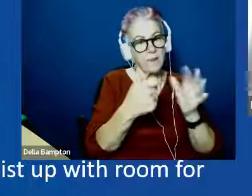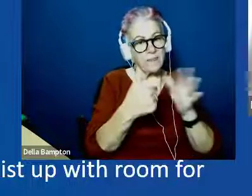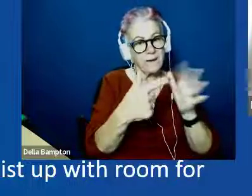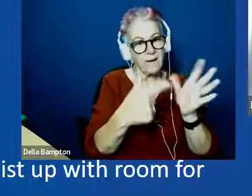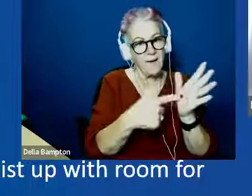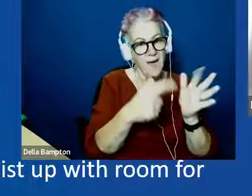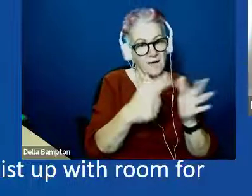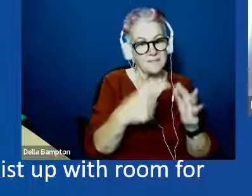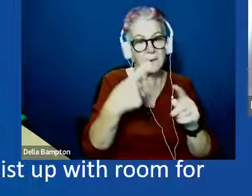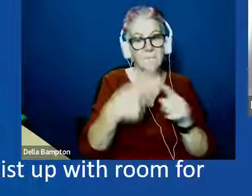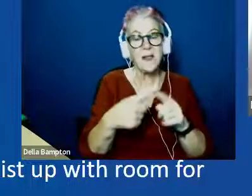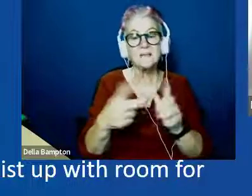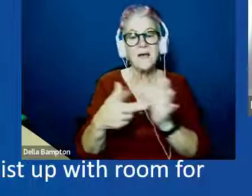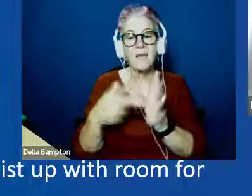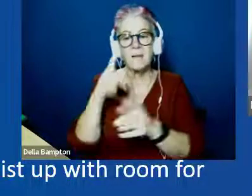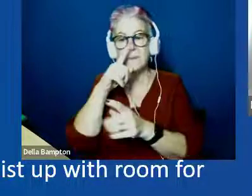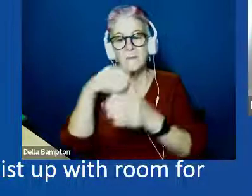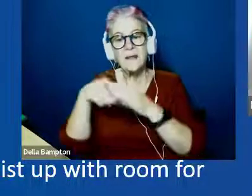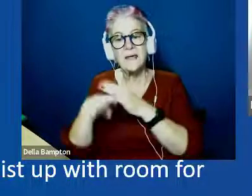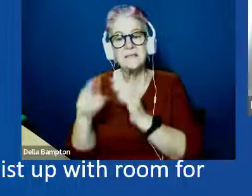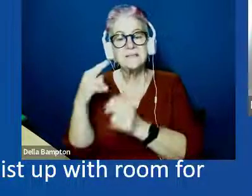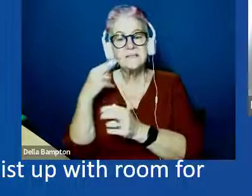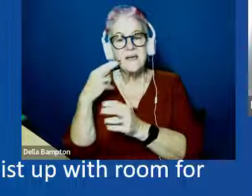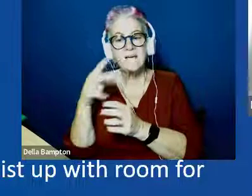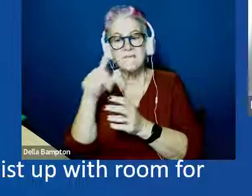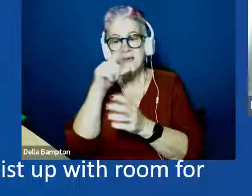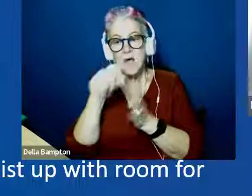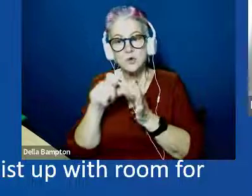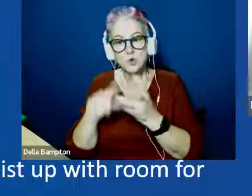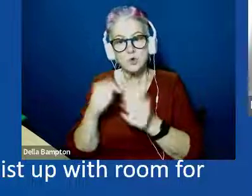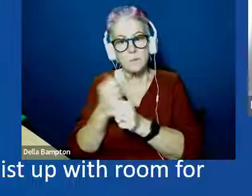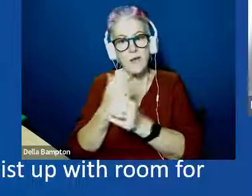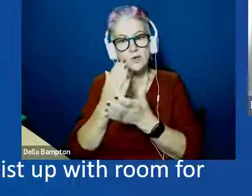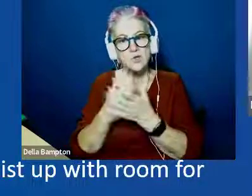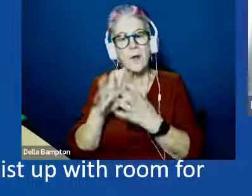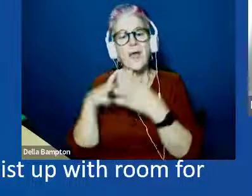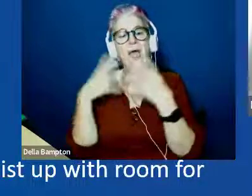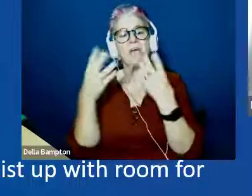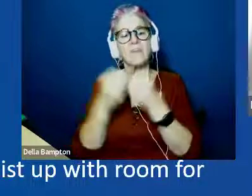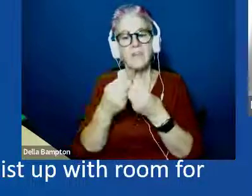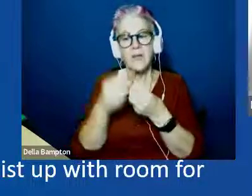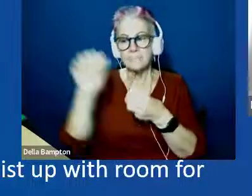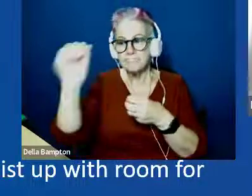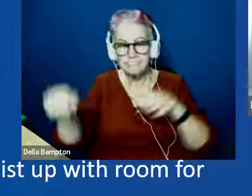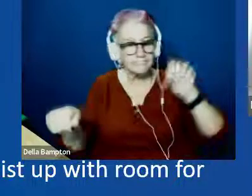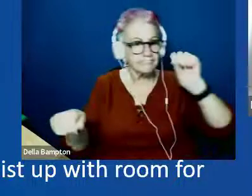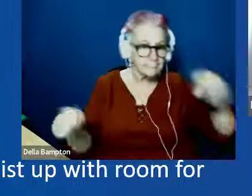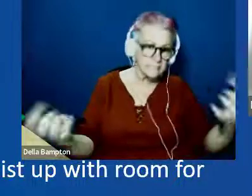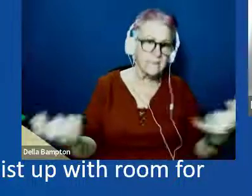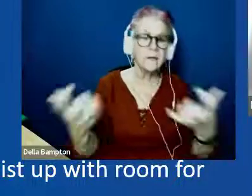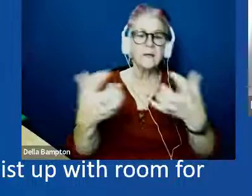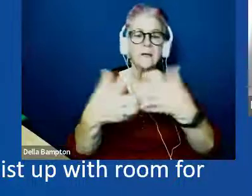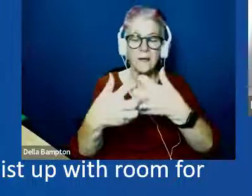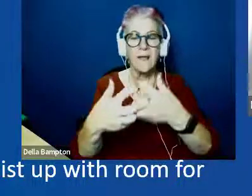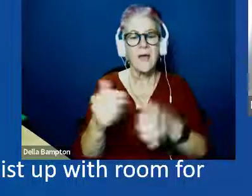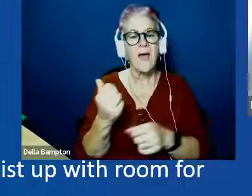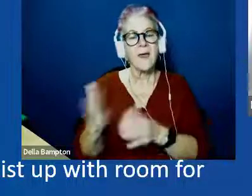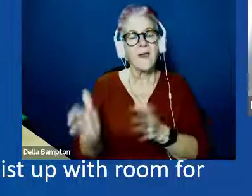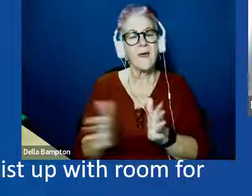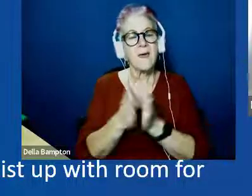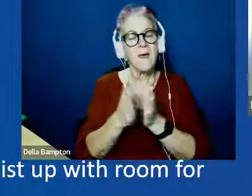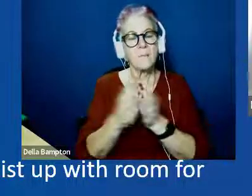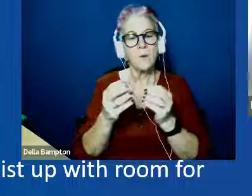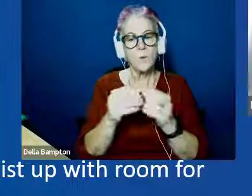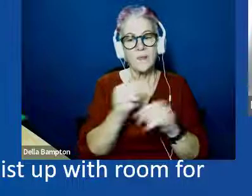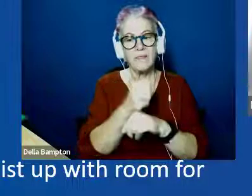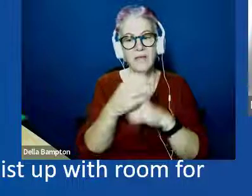that everybody at Deaf Can Do, to make sure that they were comfortable with the process and happy with the end product, which I think